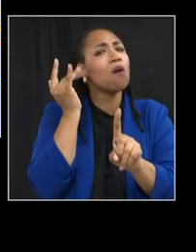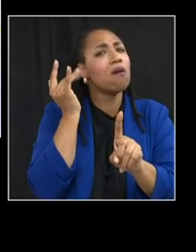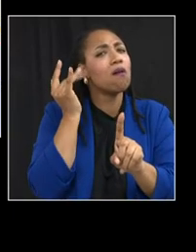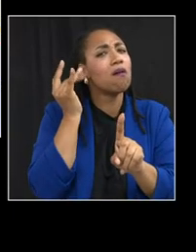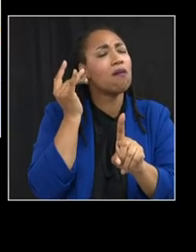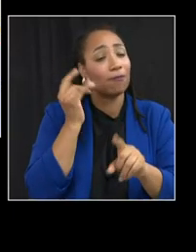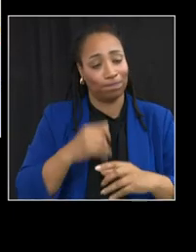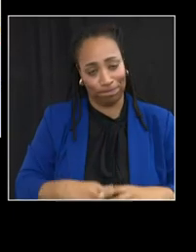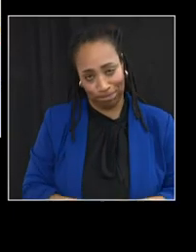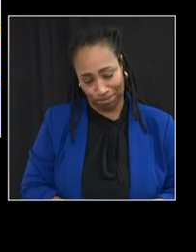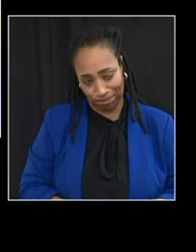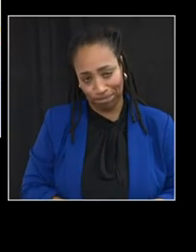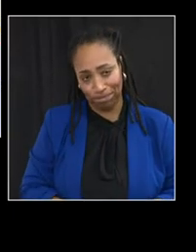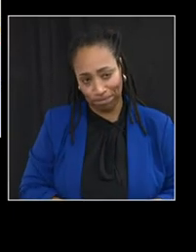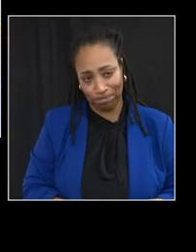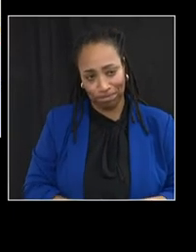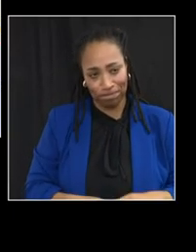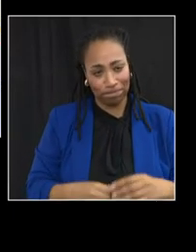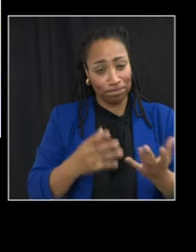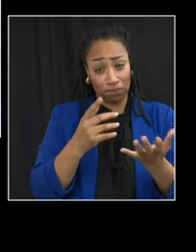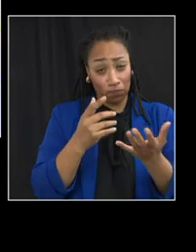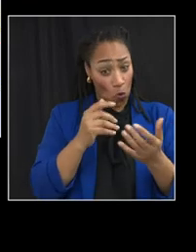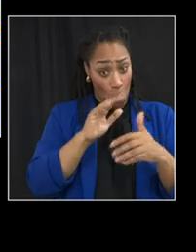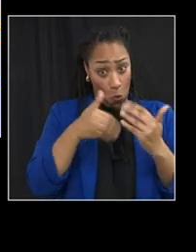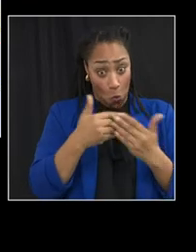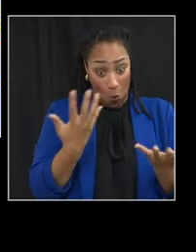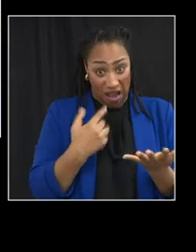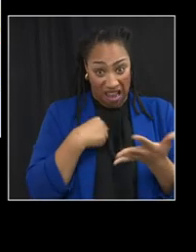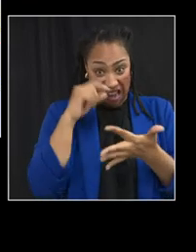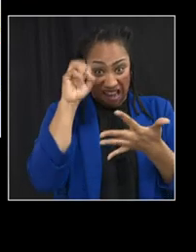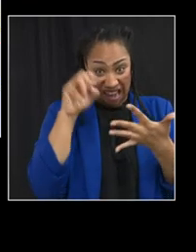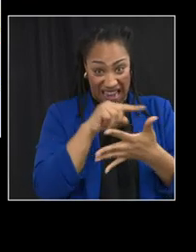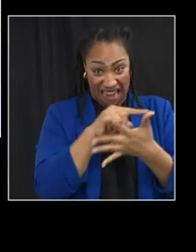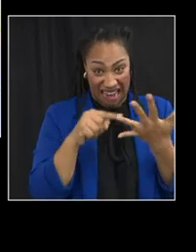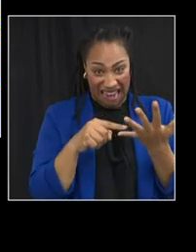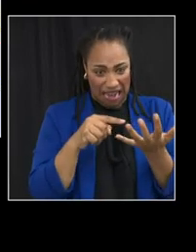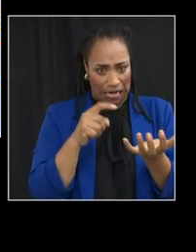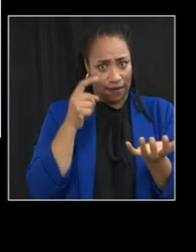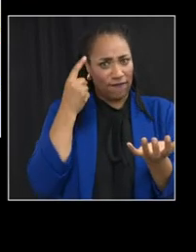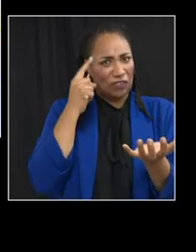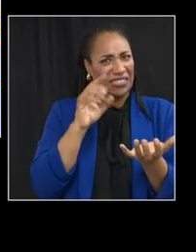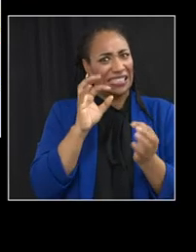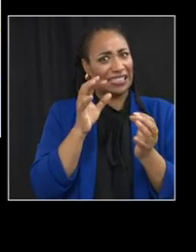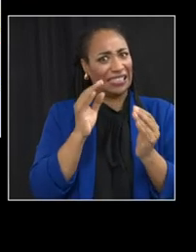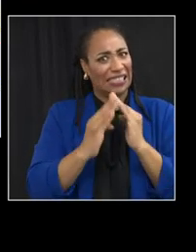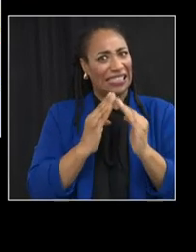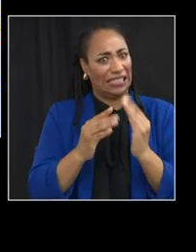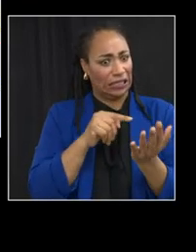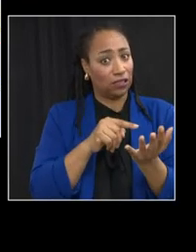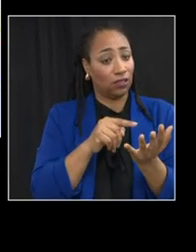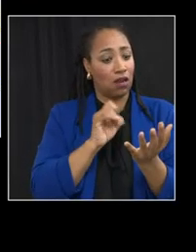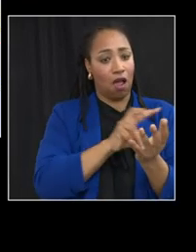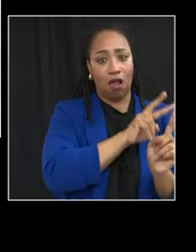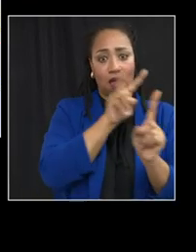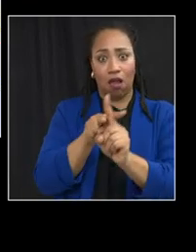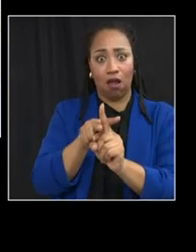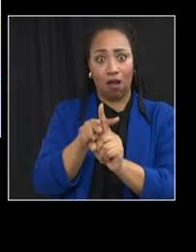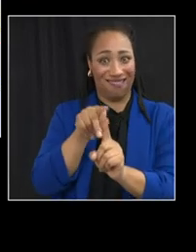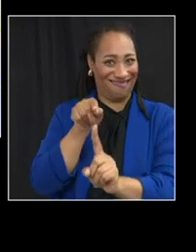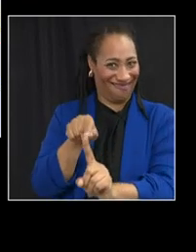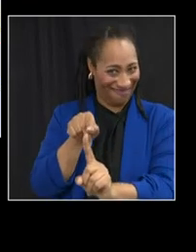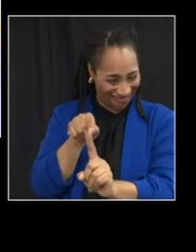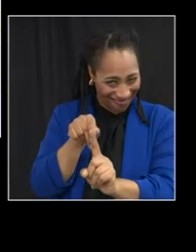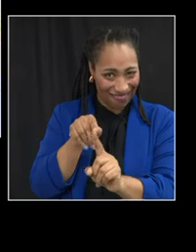for all of the things that we need. And guess what? Those things that we needed last year,